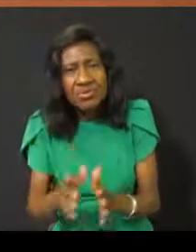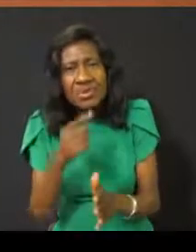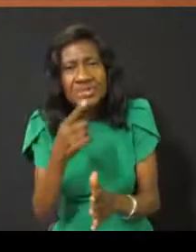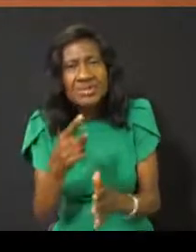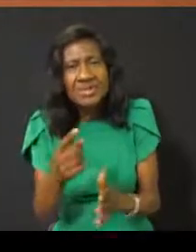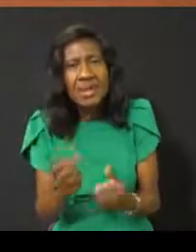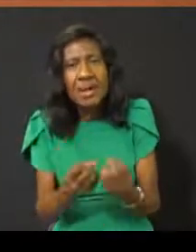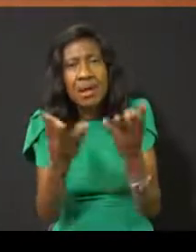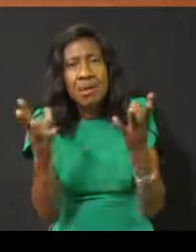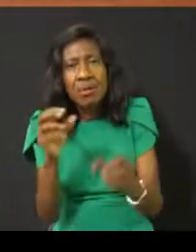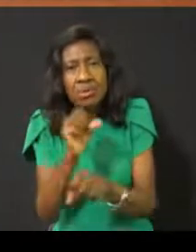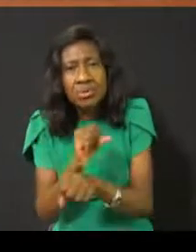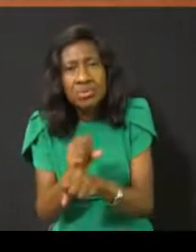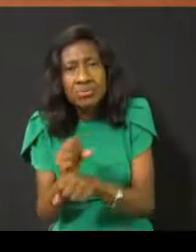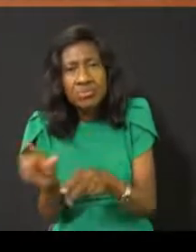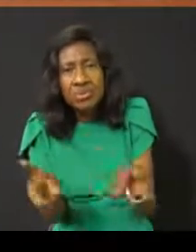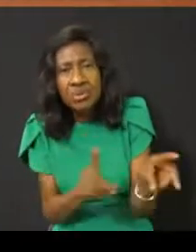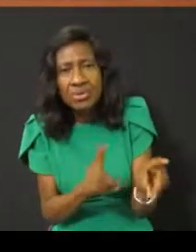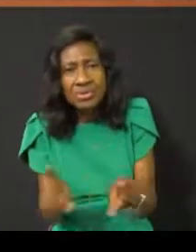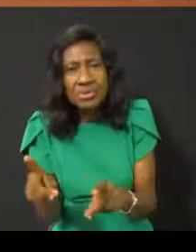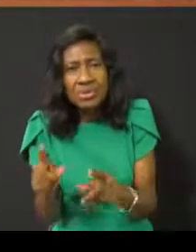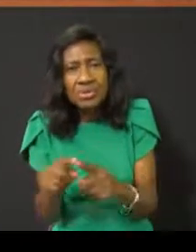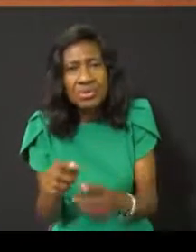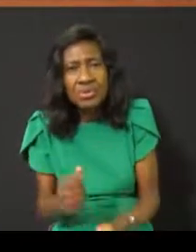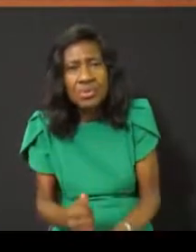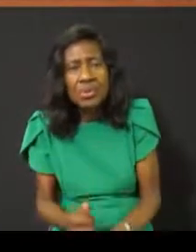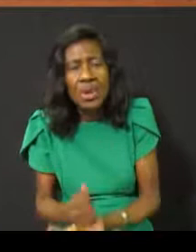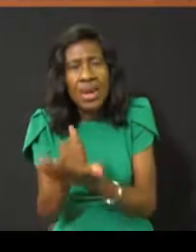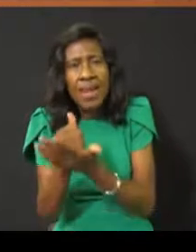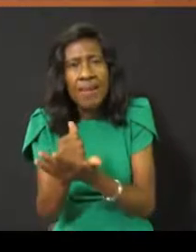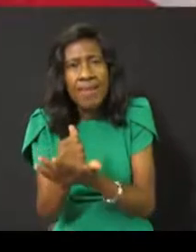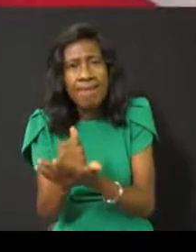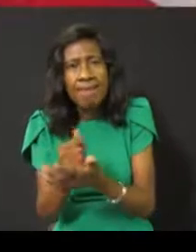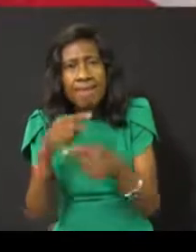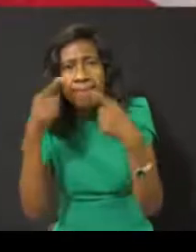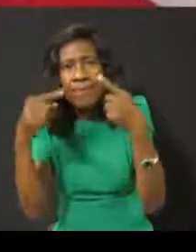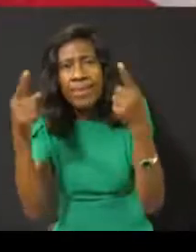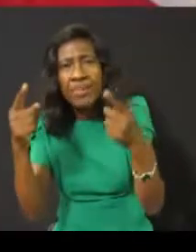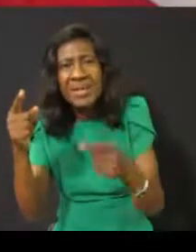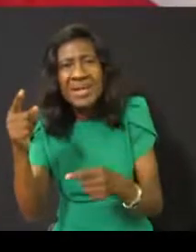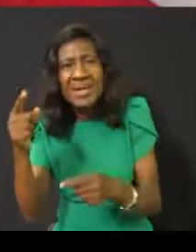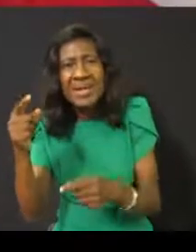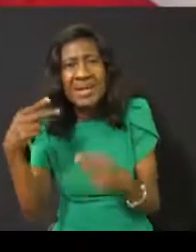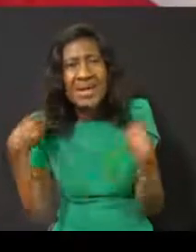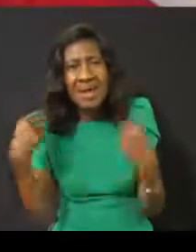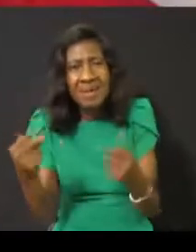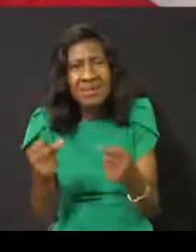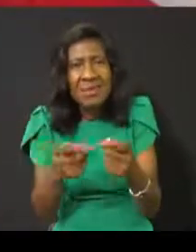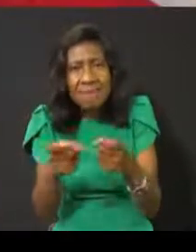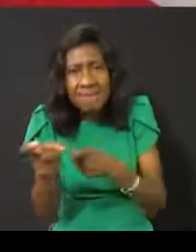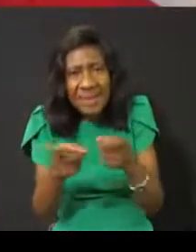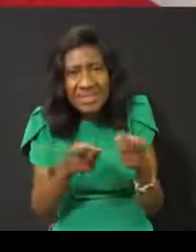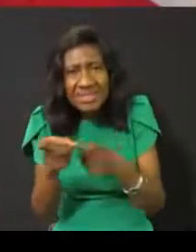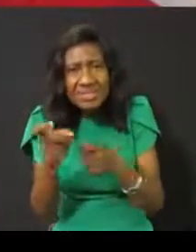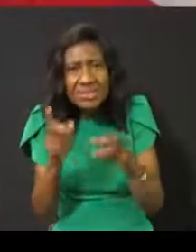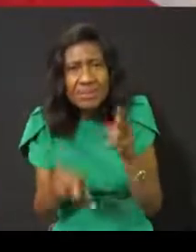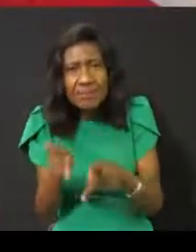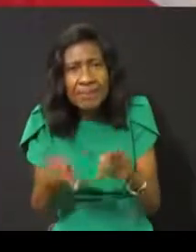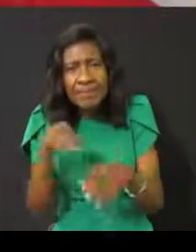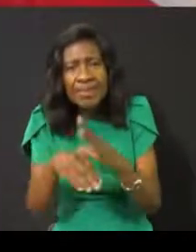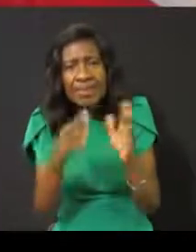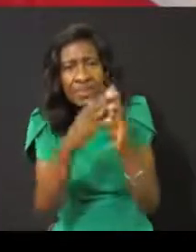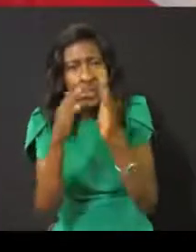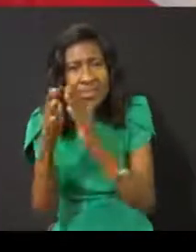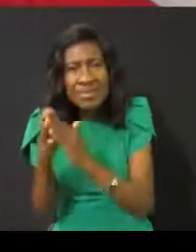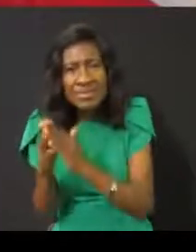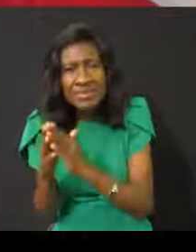work done around assisting public health, managing the persons in the community. And as was the question just asked, what are